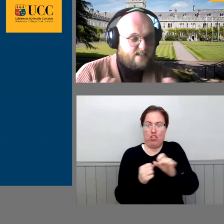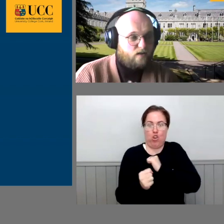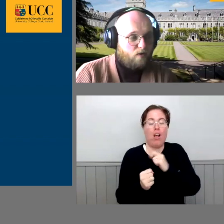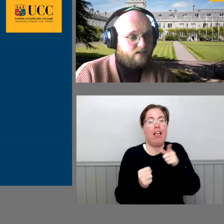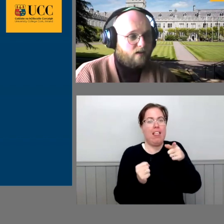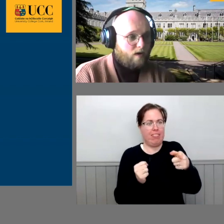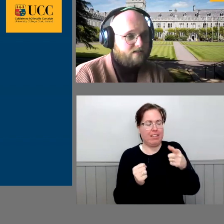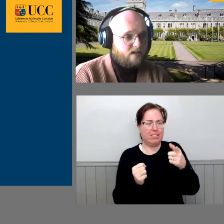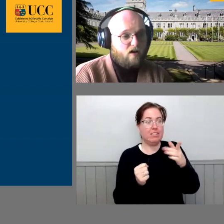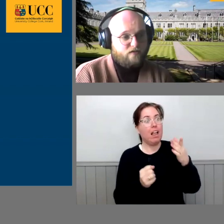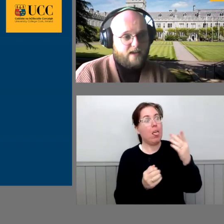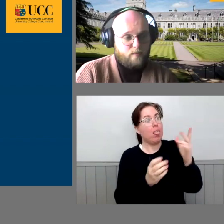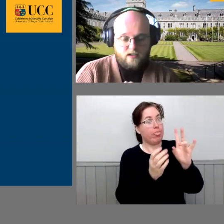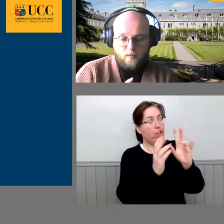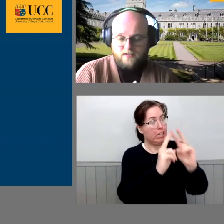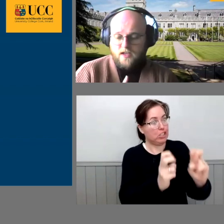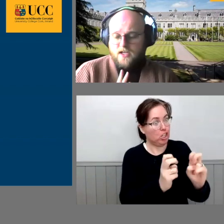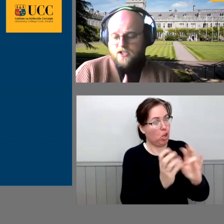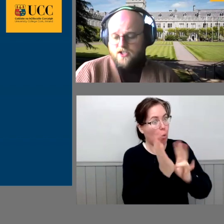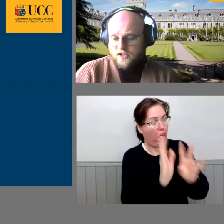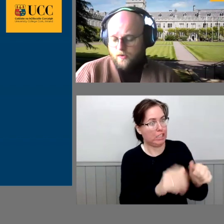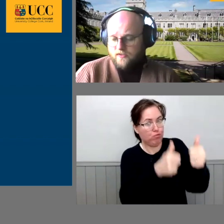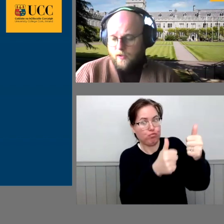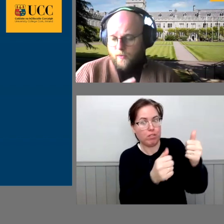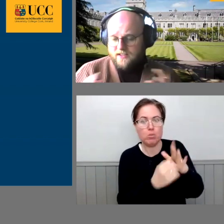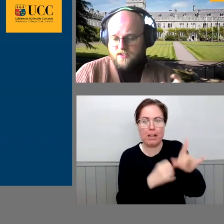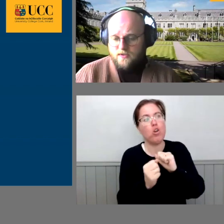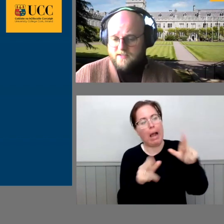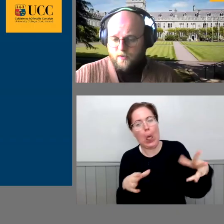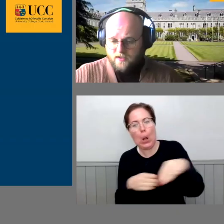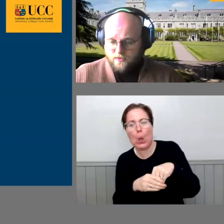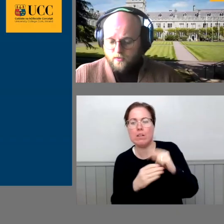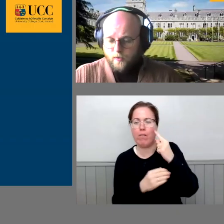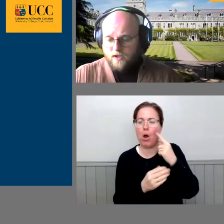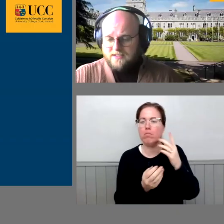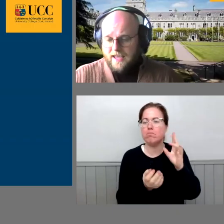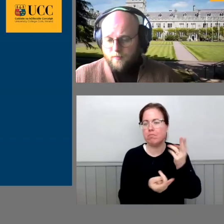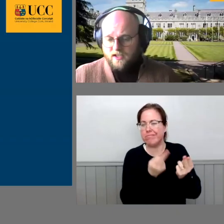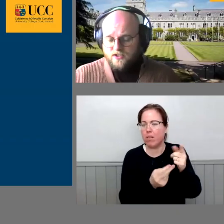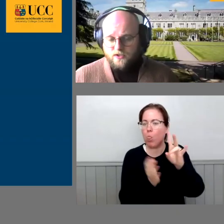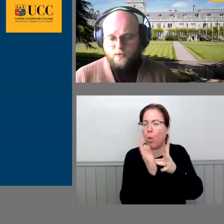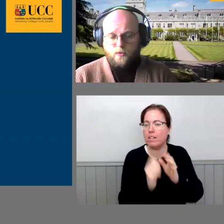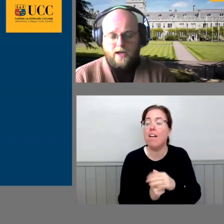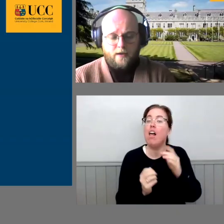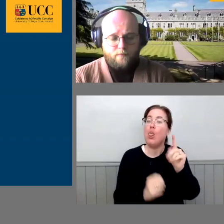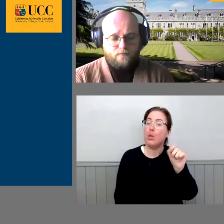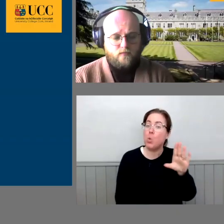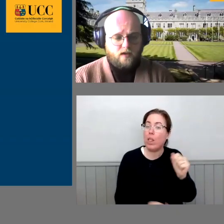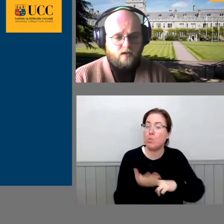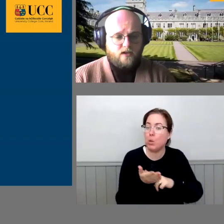kind of assessing or appraising the quality of that particular piece. Just to note as well, with the tools that we used, we weren't aiming